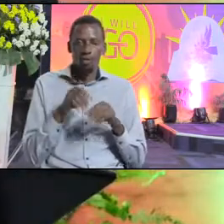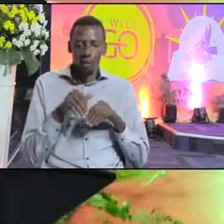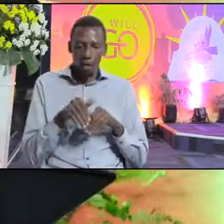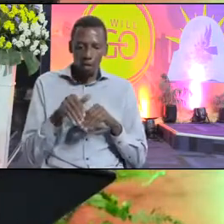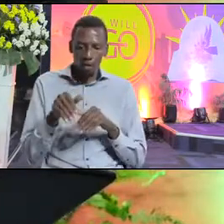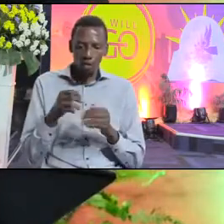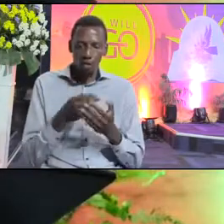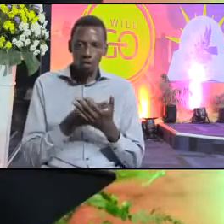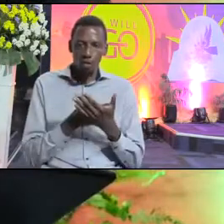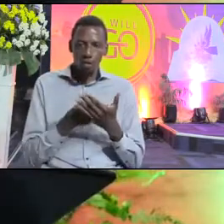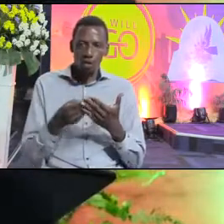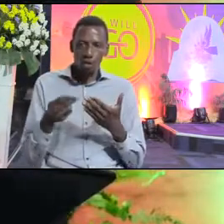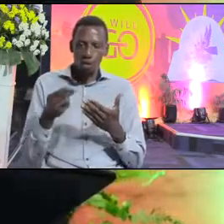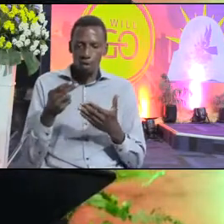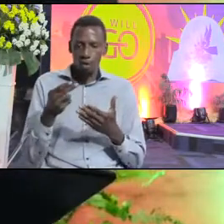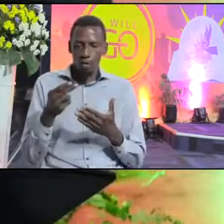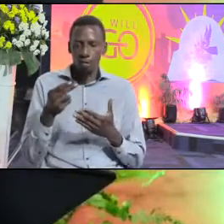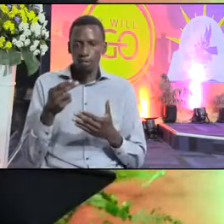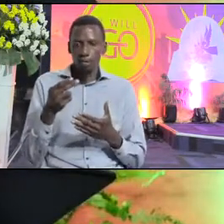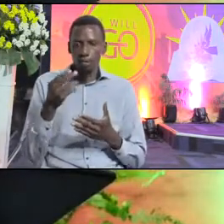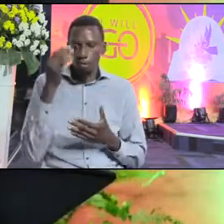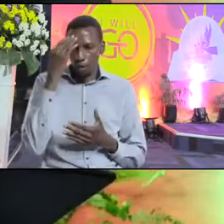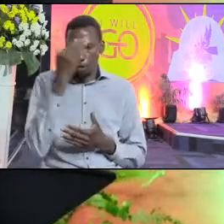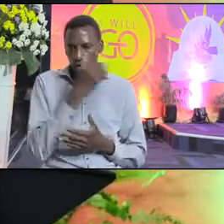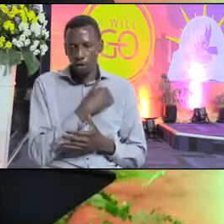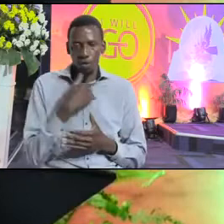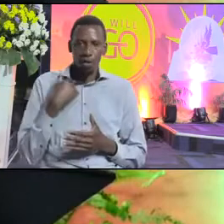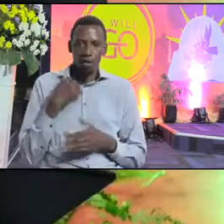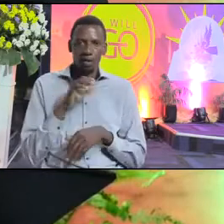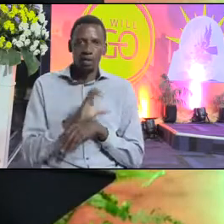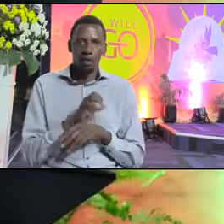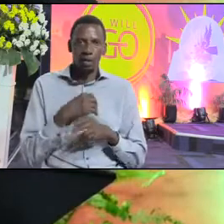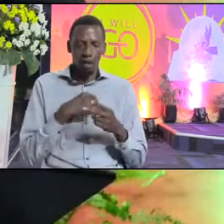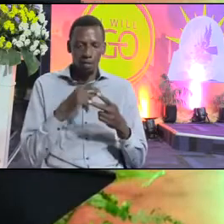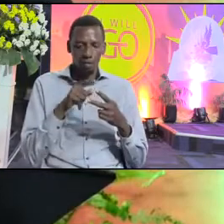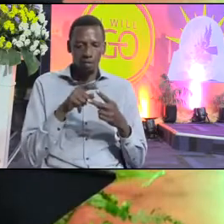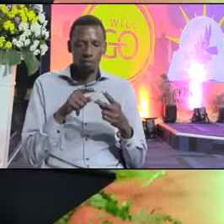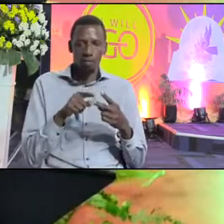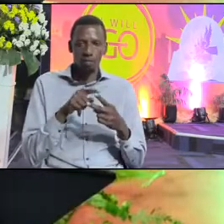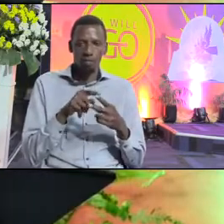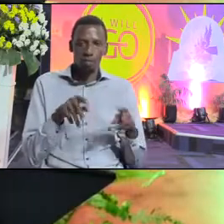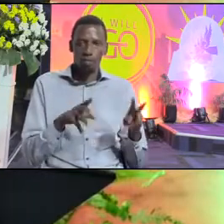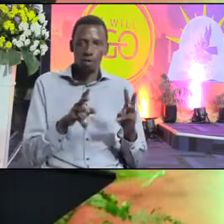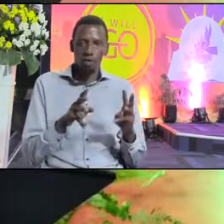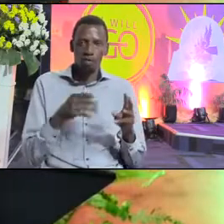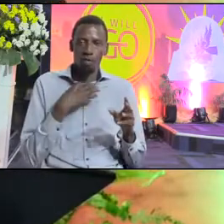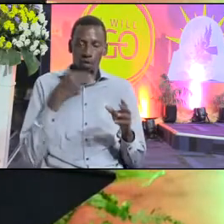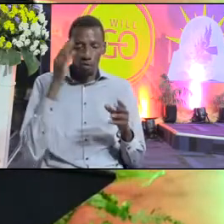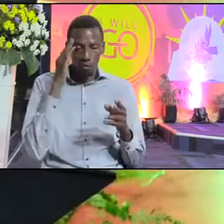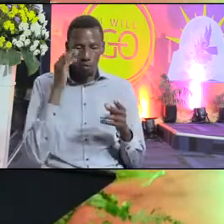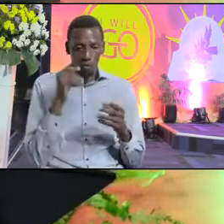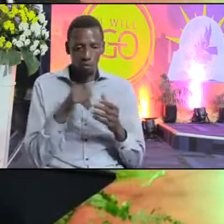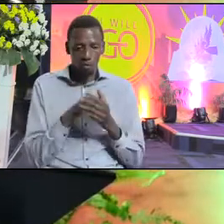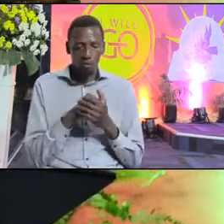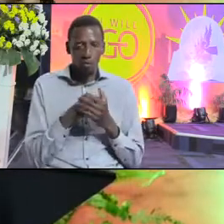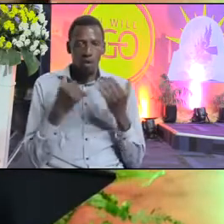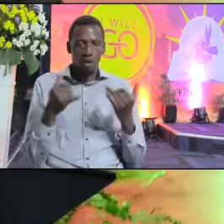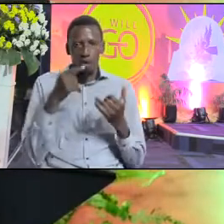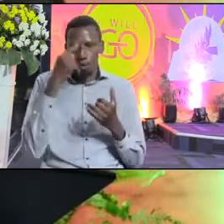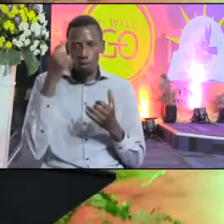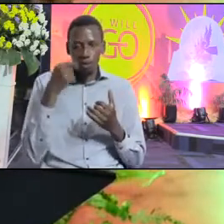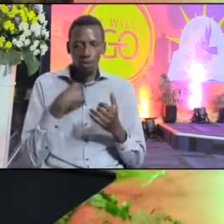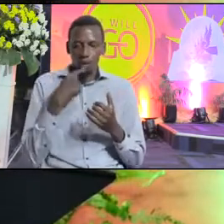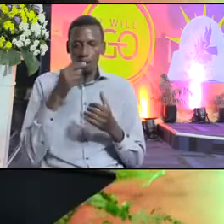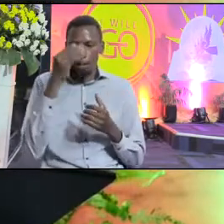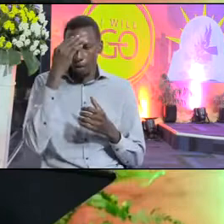Holy Catholic Church, there are two criteria for sainthood. Would you like to know what they are? Not because I say Catholic, you can get